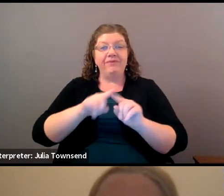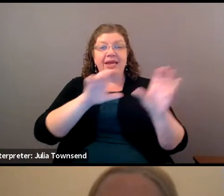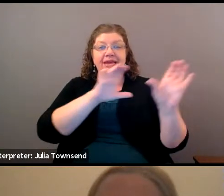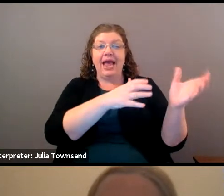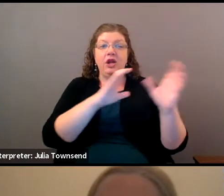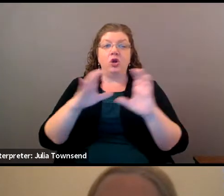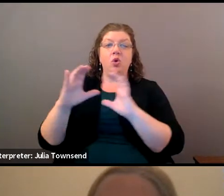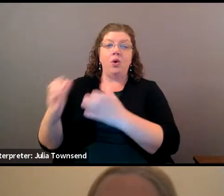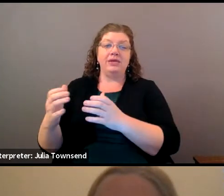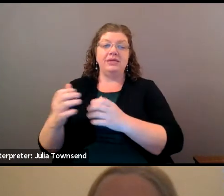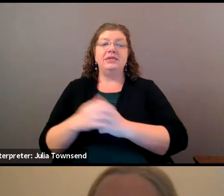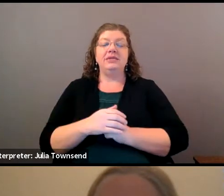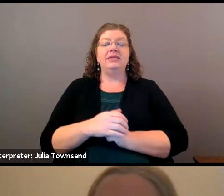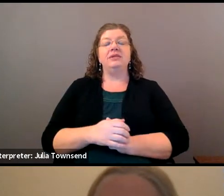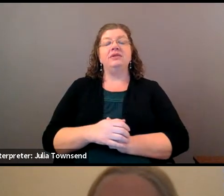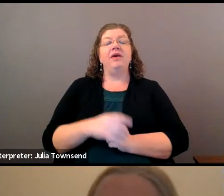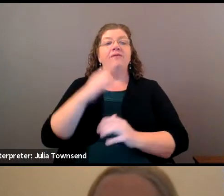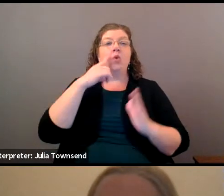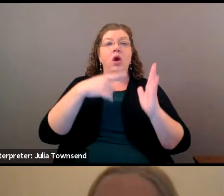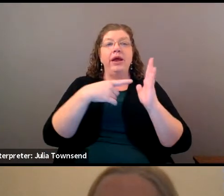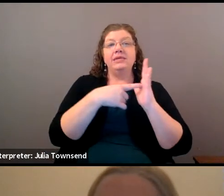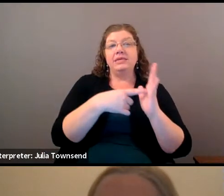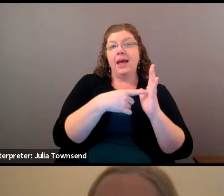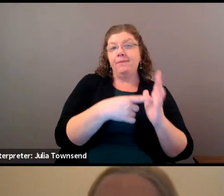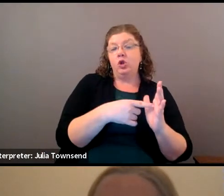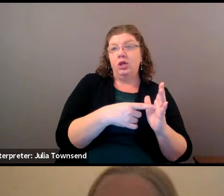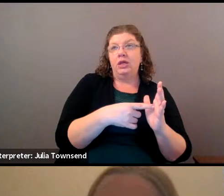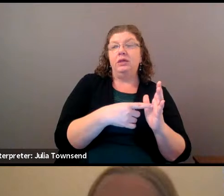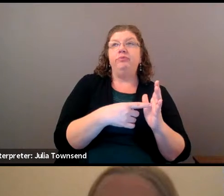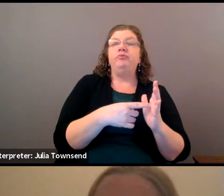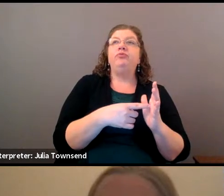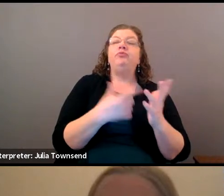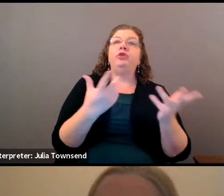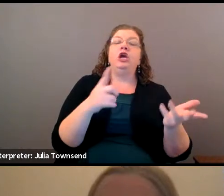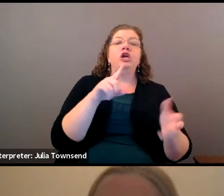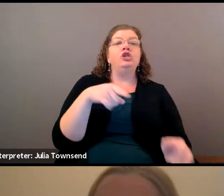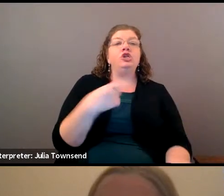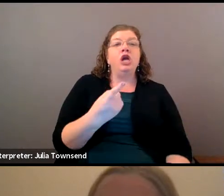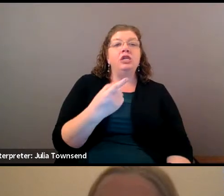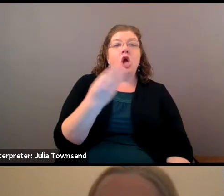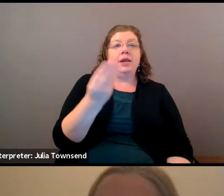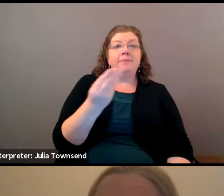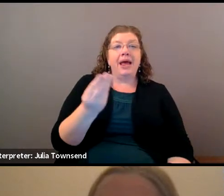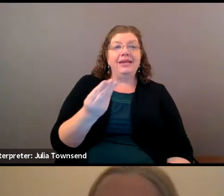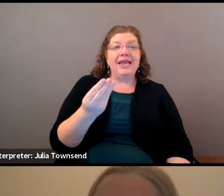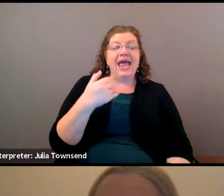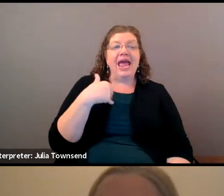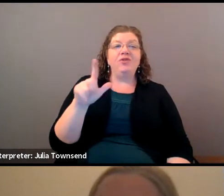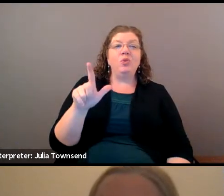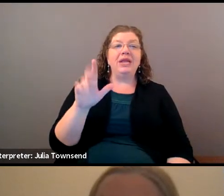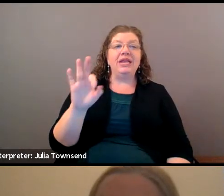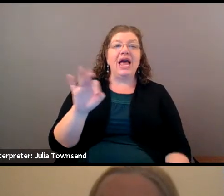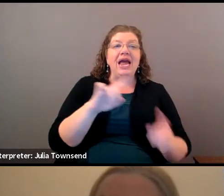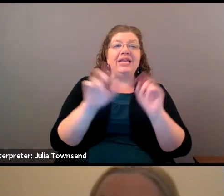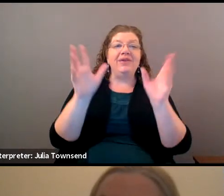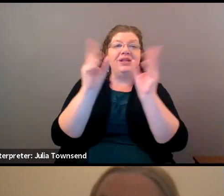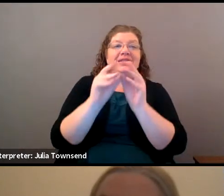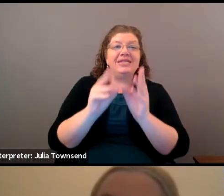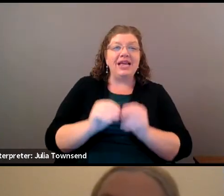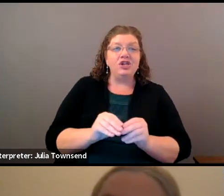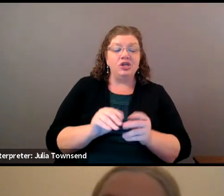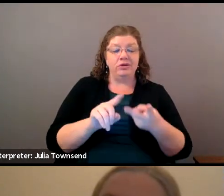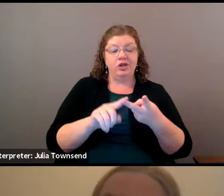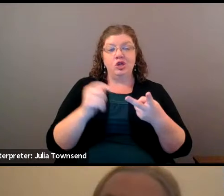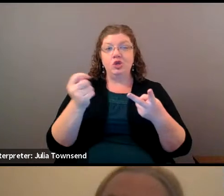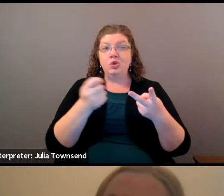categories. So for example, just on Monday, there's 29 different sessions. On Tuesdays,